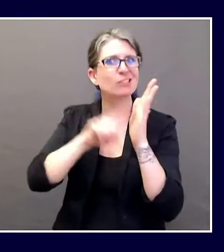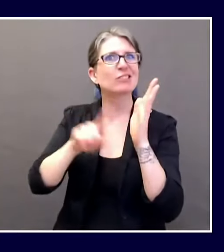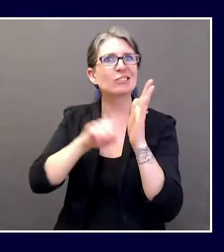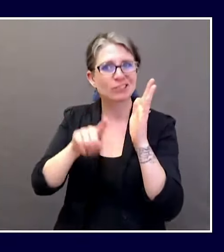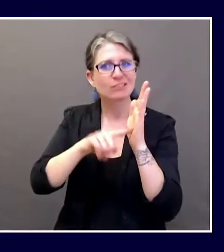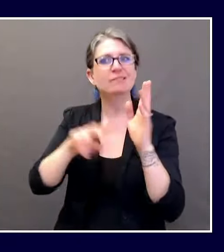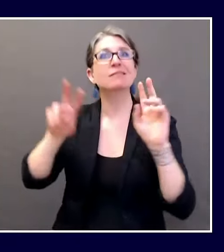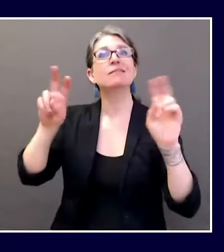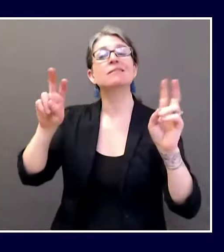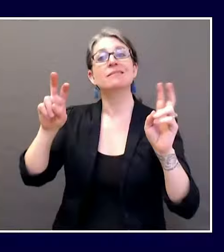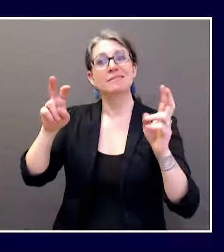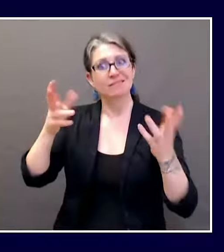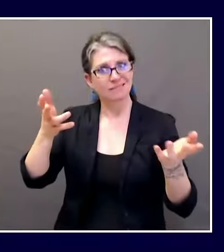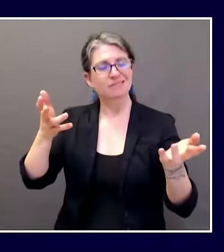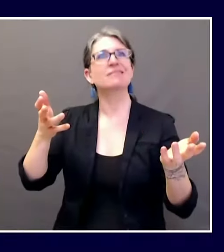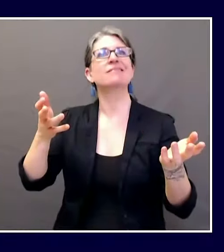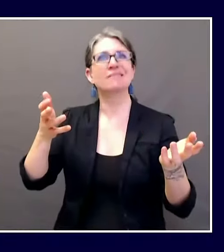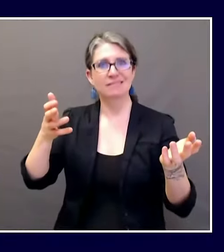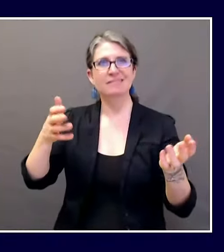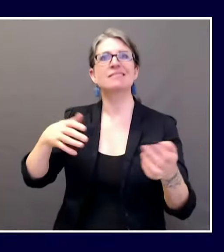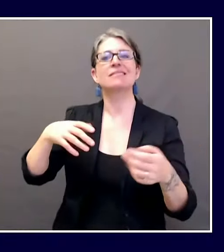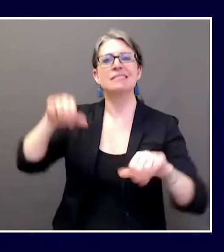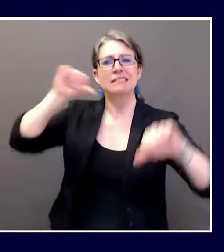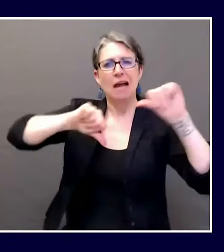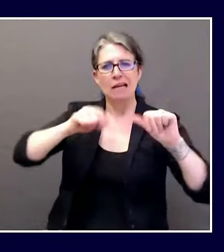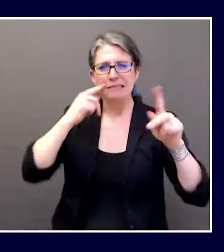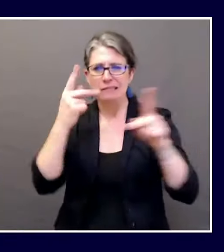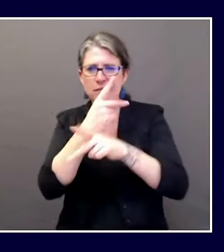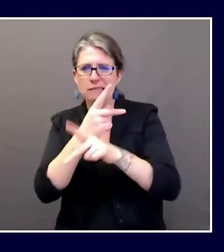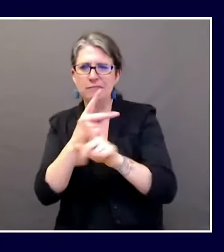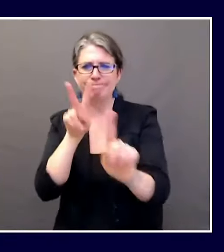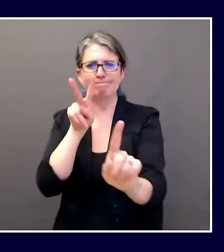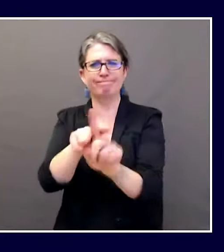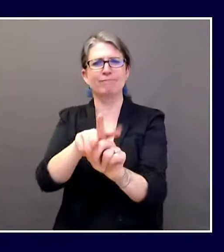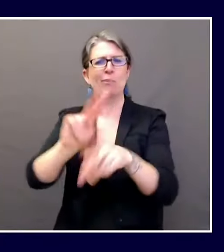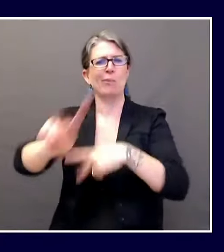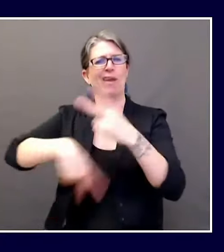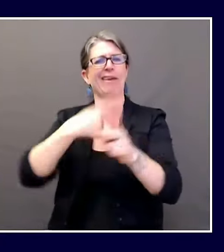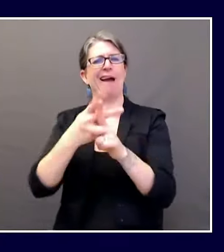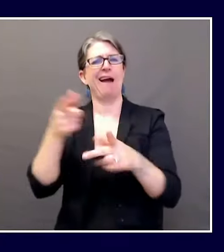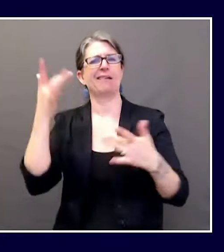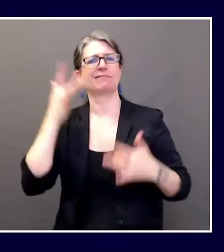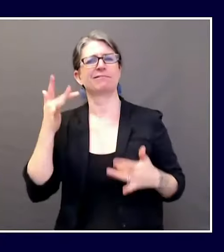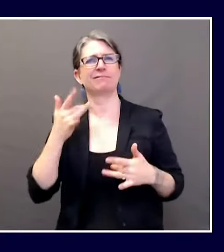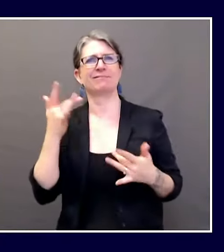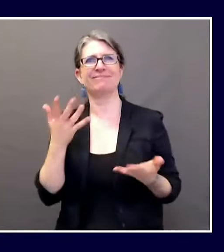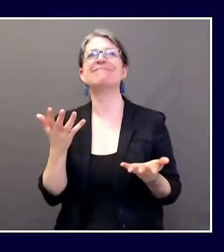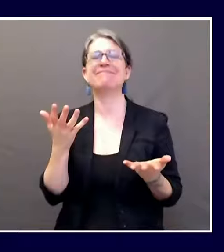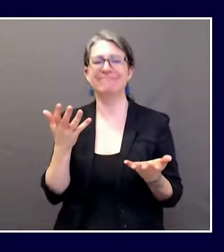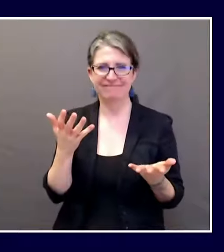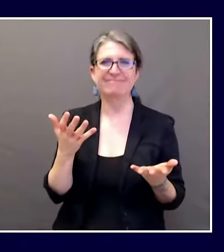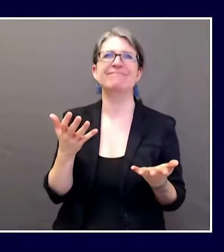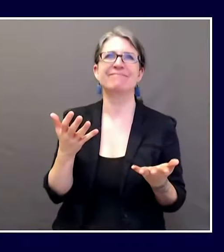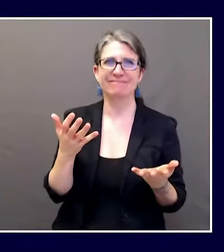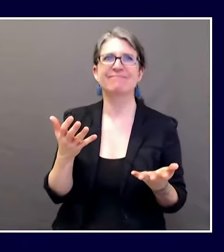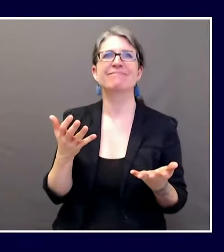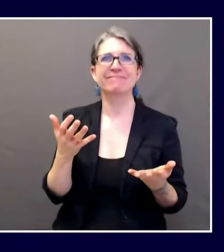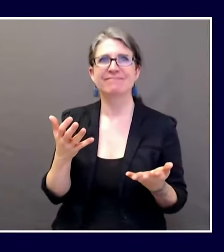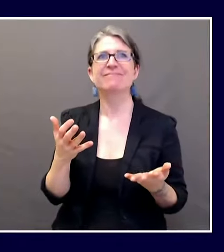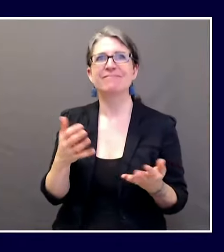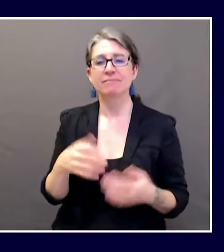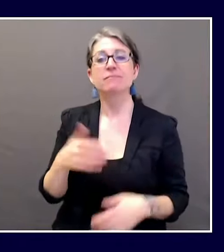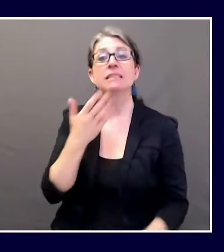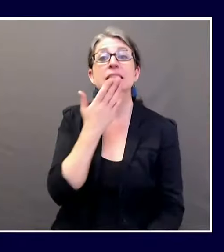really about sugar levels and more about fat and lipid levels. And we've seen that with HIV. We've seen it with a number of infectious